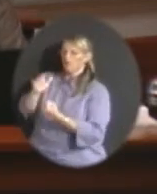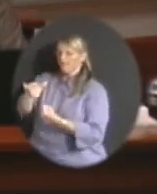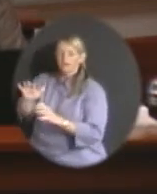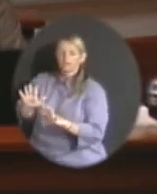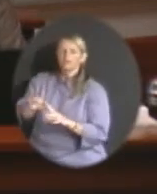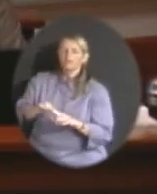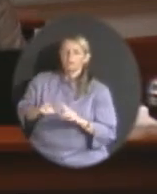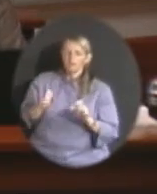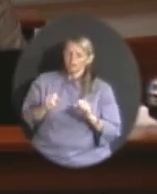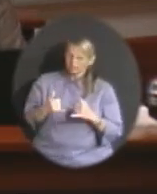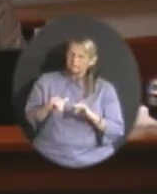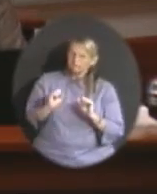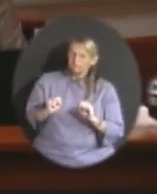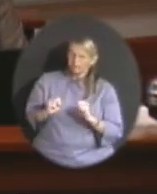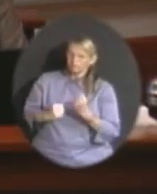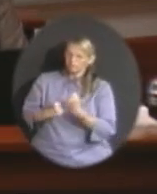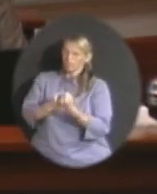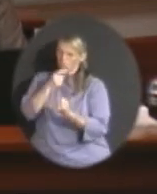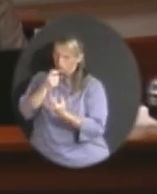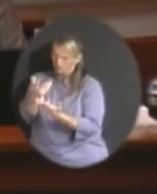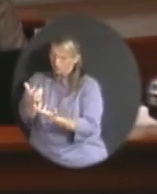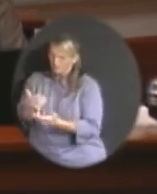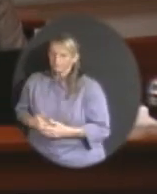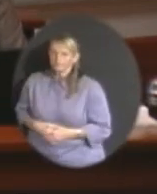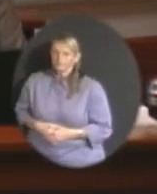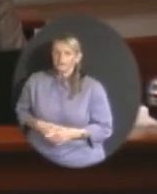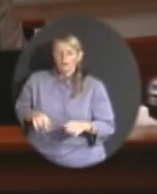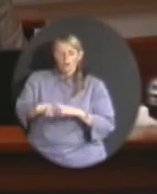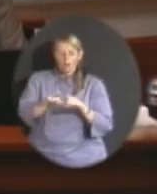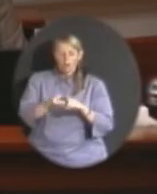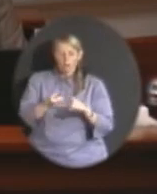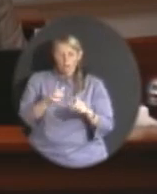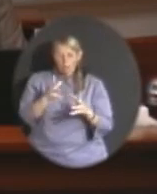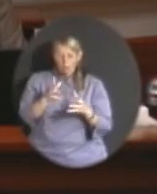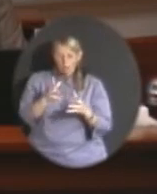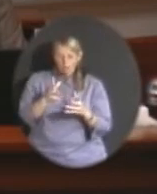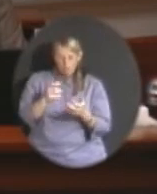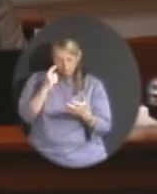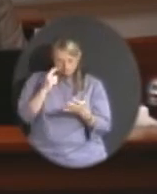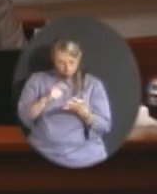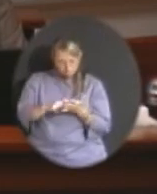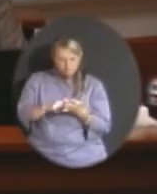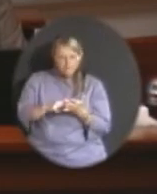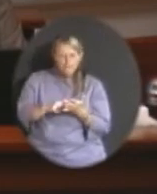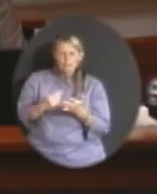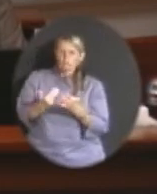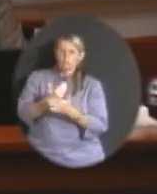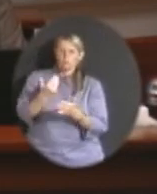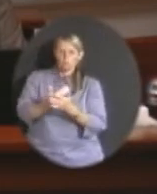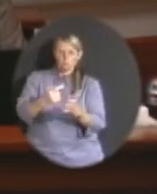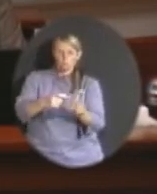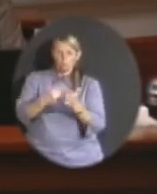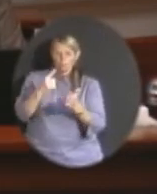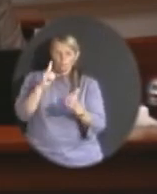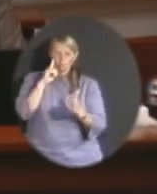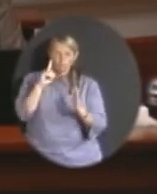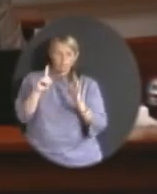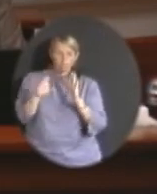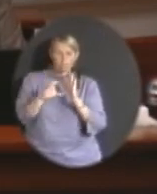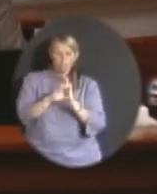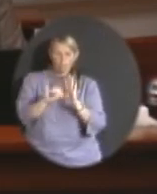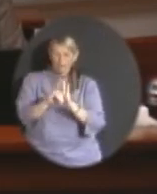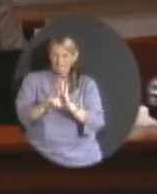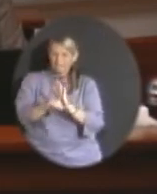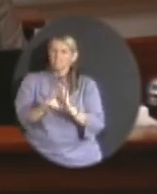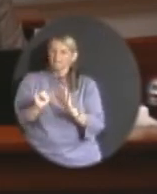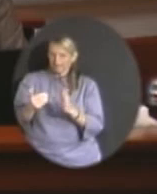just as a reminder as we go into this. I also had made note about making sure everybody knew about the requirements for the photo IDs, because that's really something